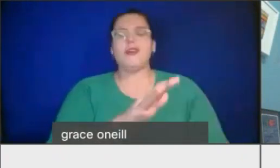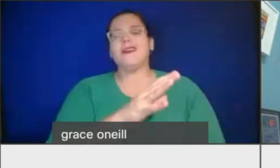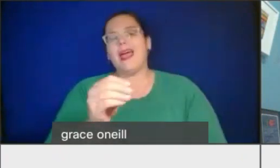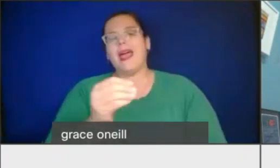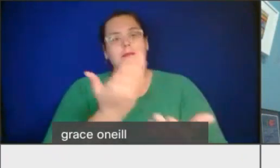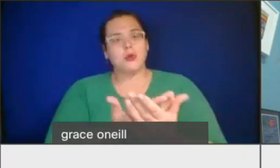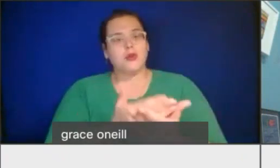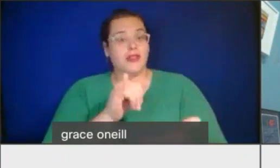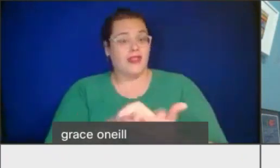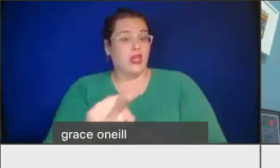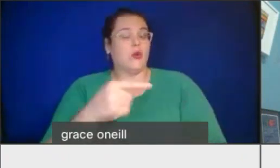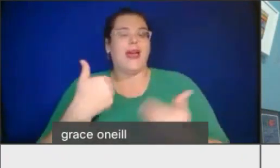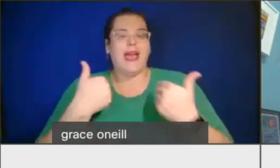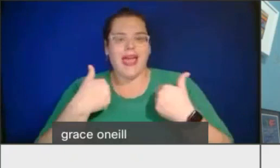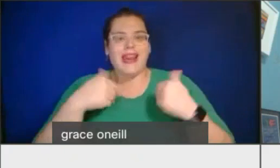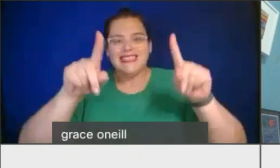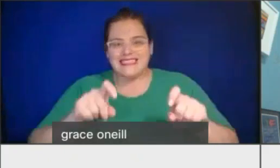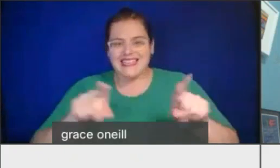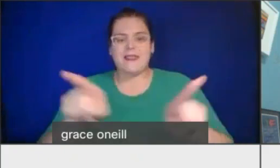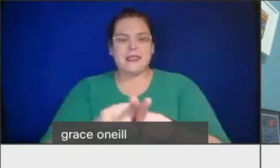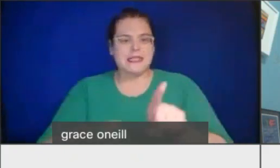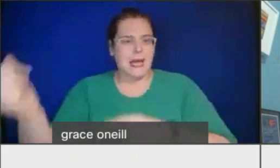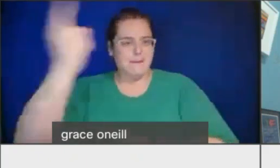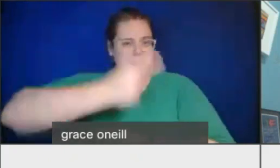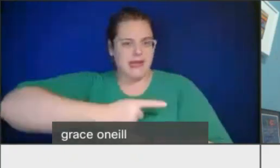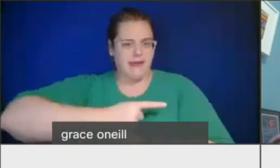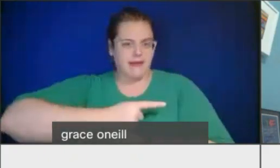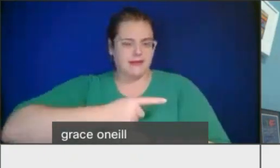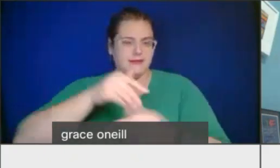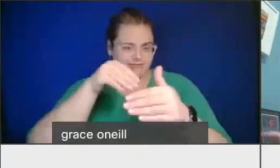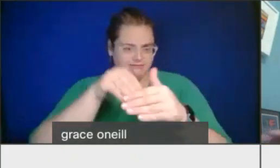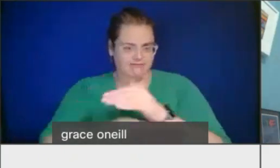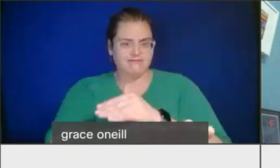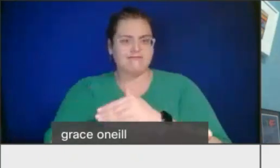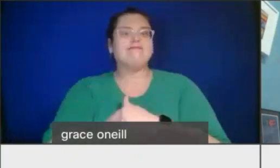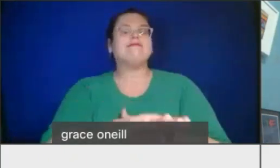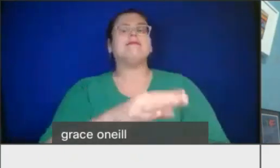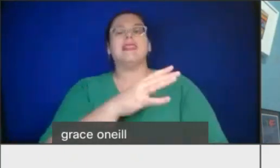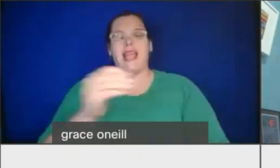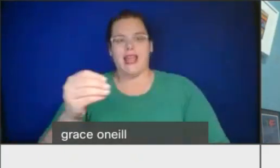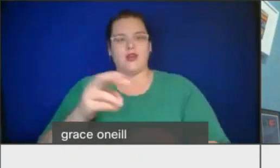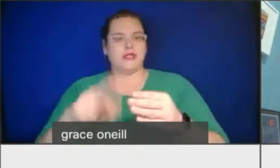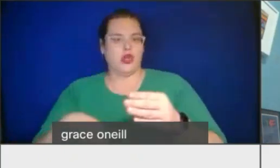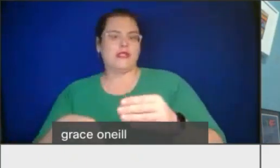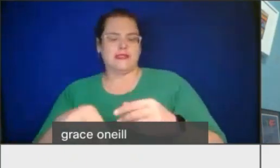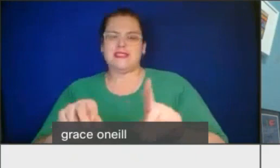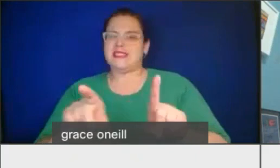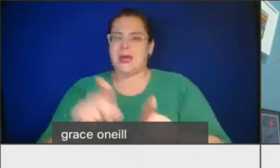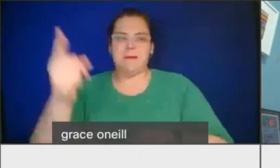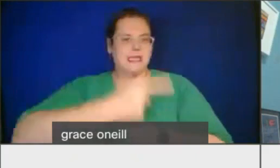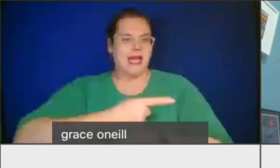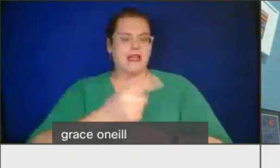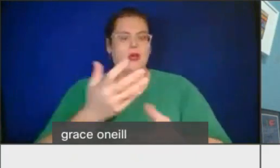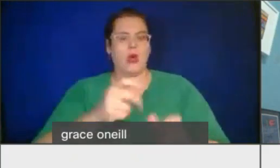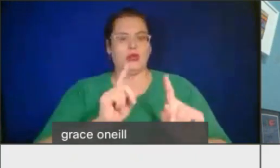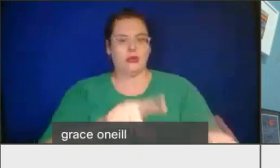a test the day that you're going to, that you got the test and have the results the day that you're seeking to go to one